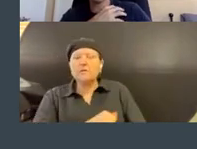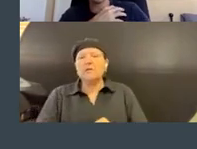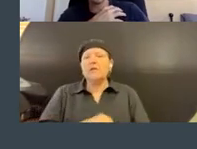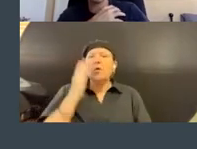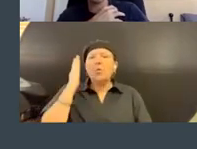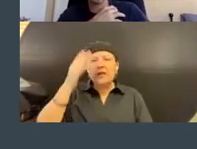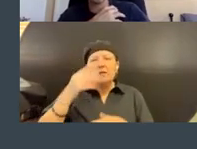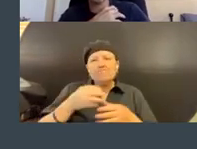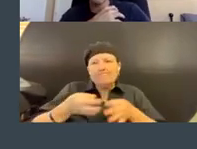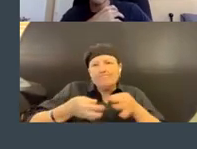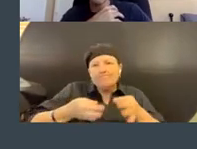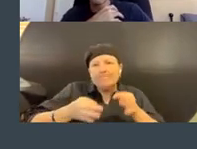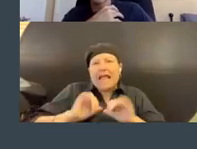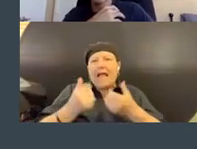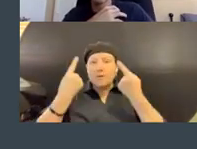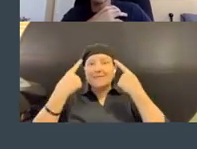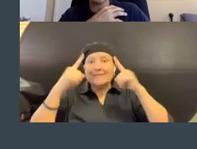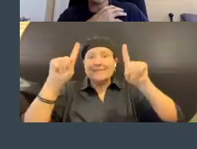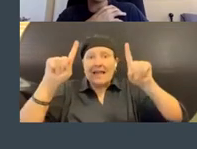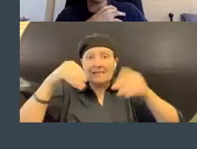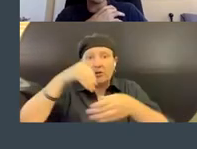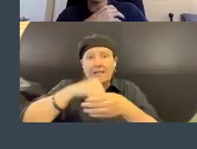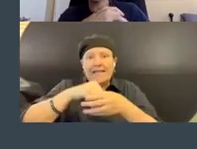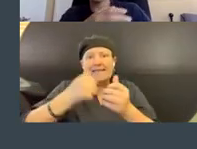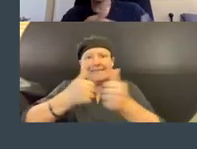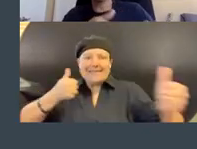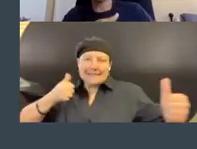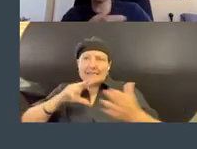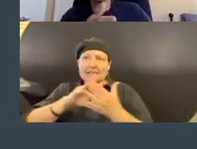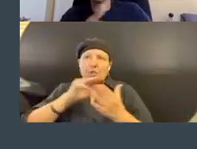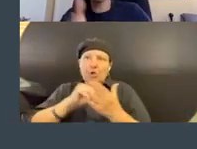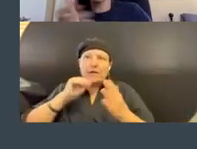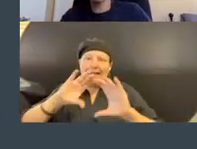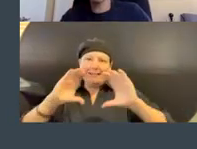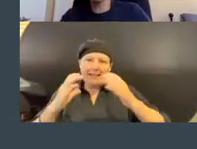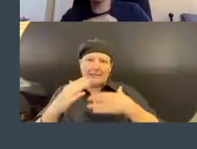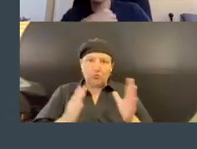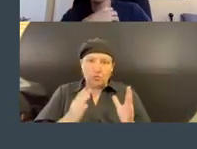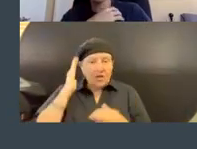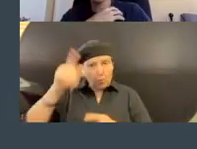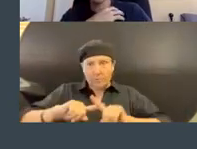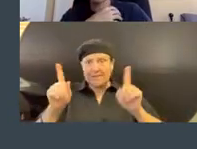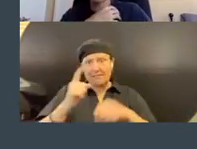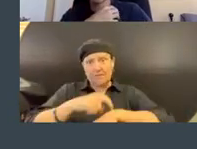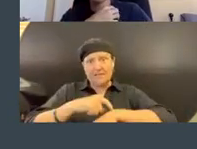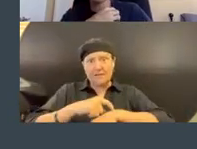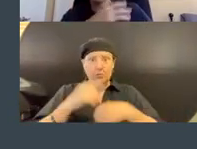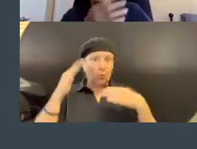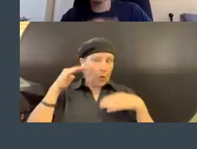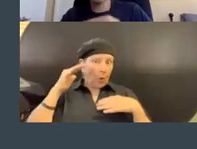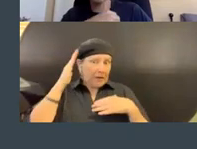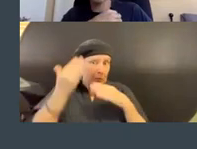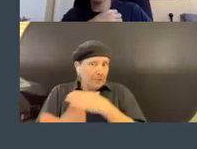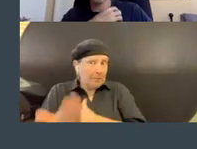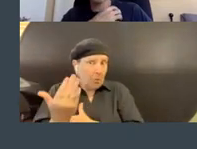distance learning classroom structure. And they'll be doing that, and they'll be able to do it at different times. We're hoping that they'll do it in the morning, but if they have their devices,